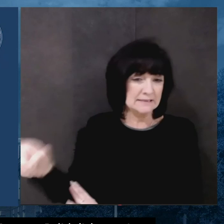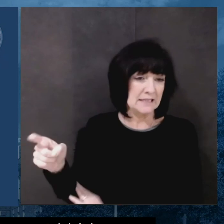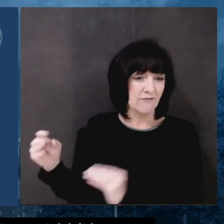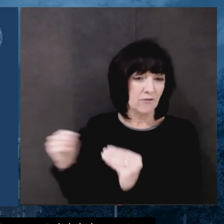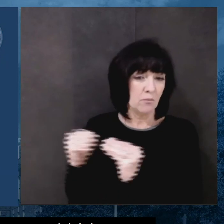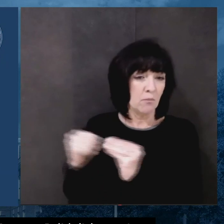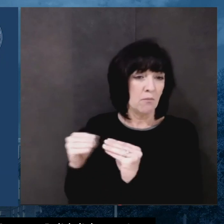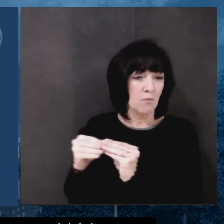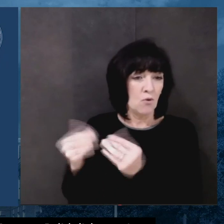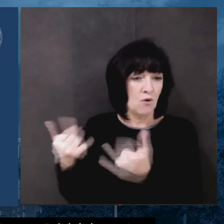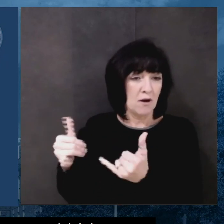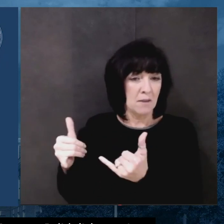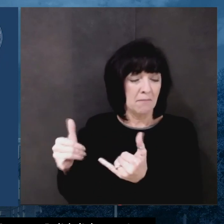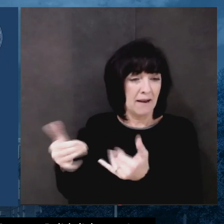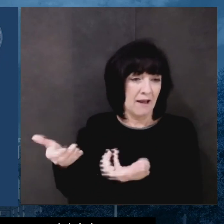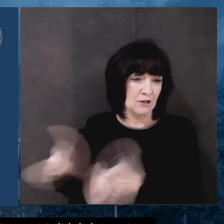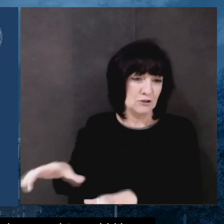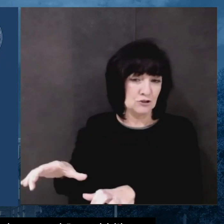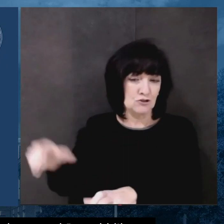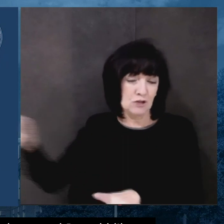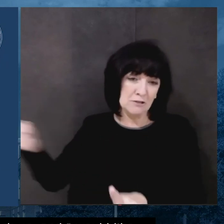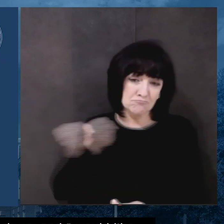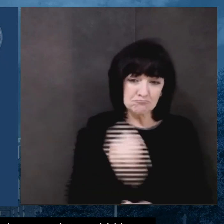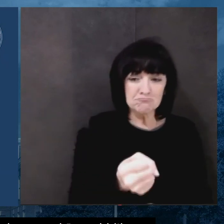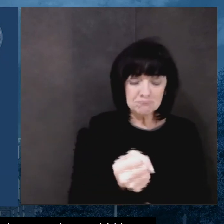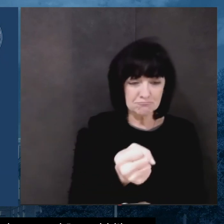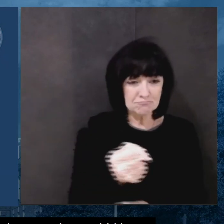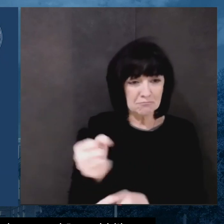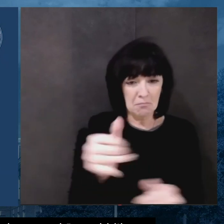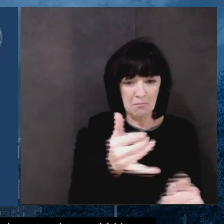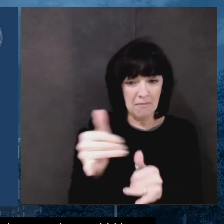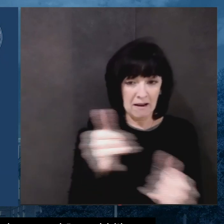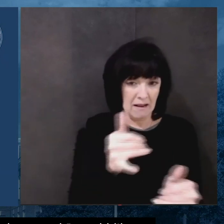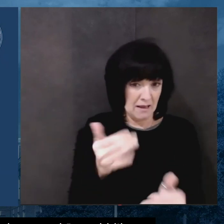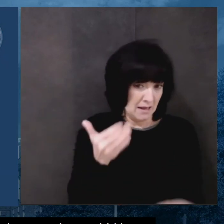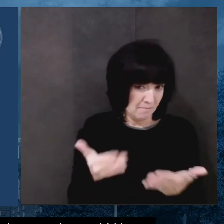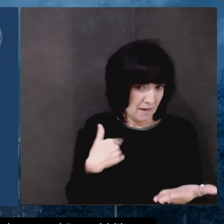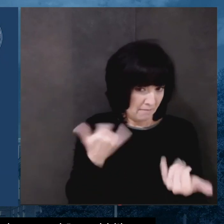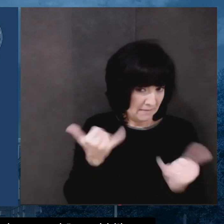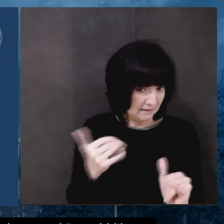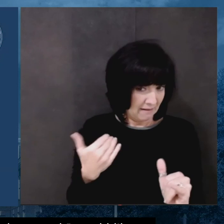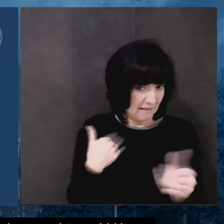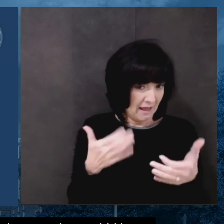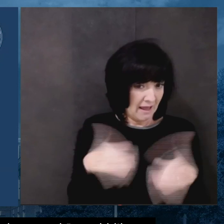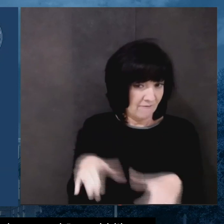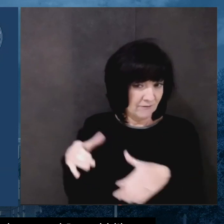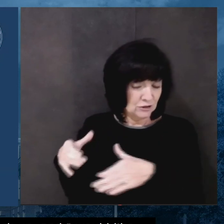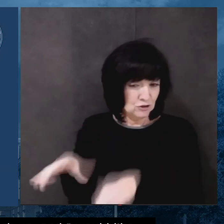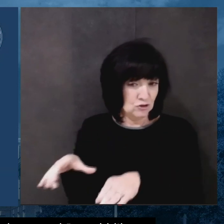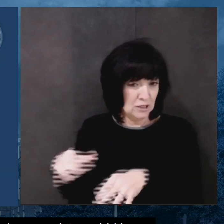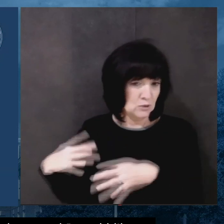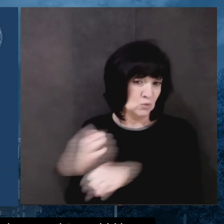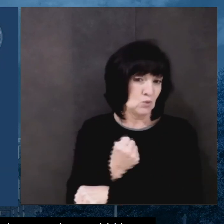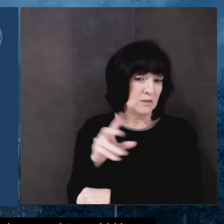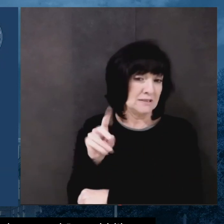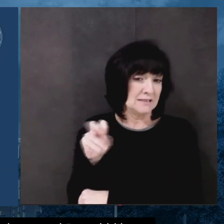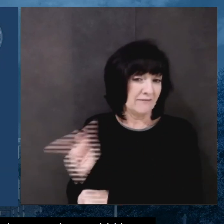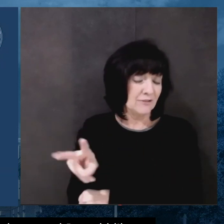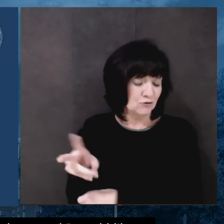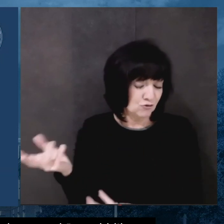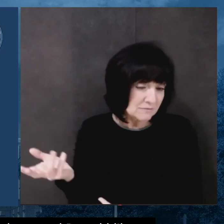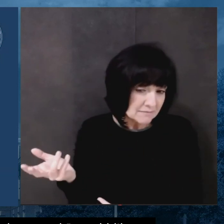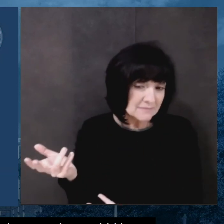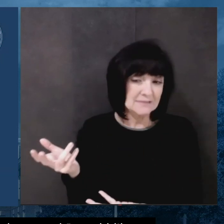maybe we have a chance to win the division. The NFL East is in pretty bad shape. But at some